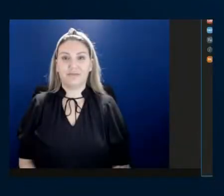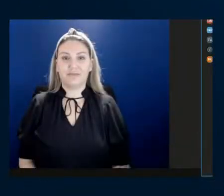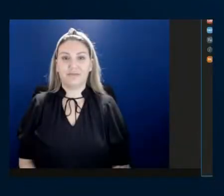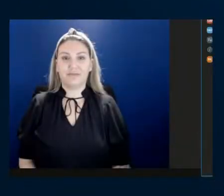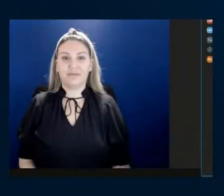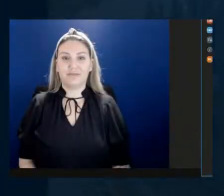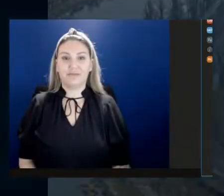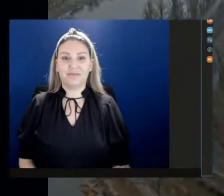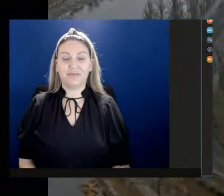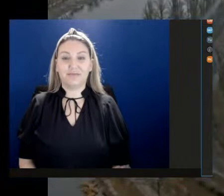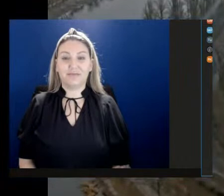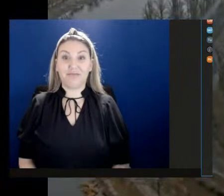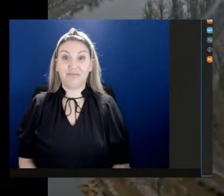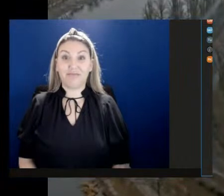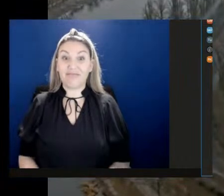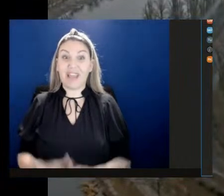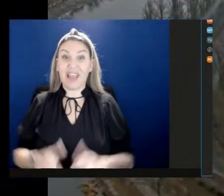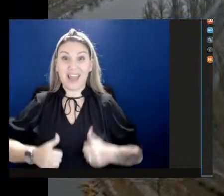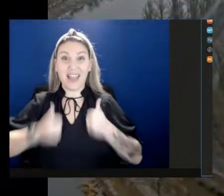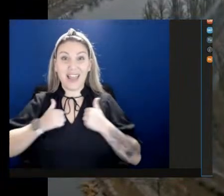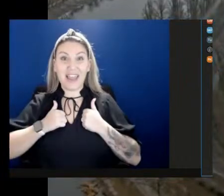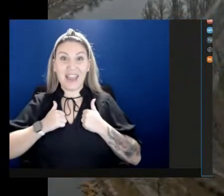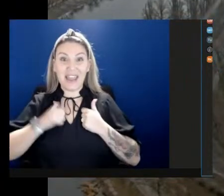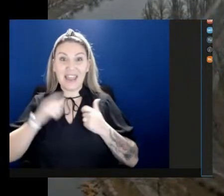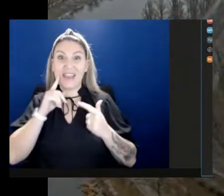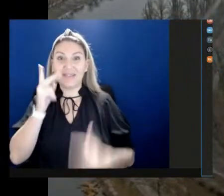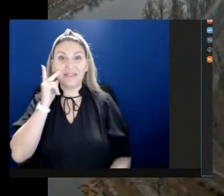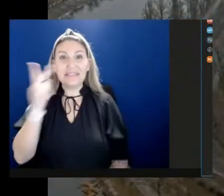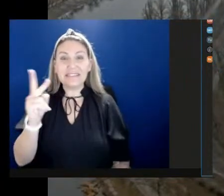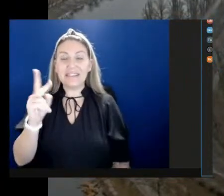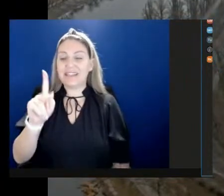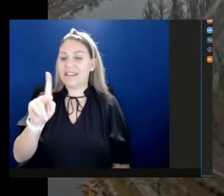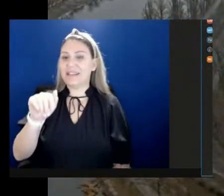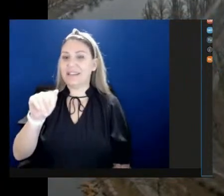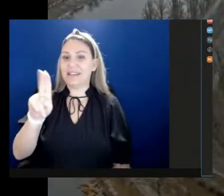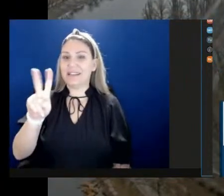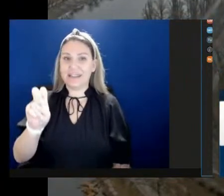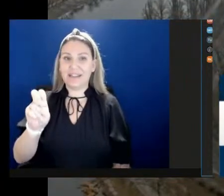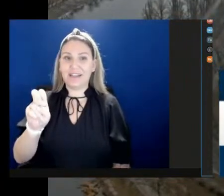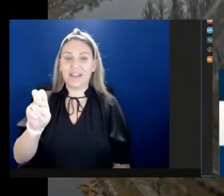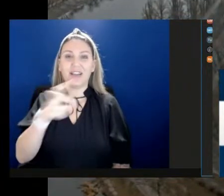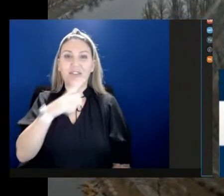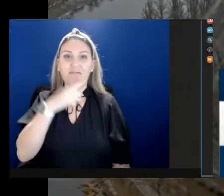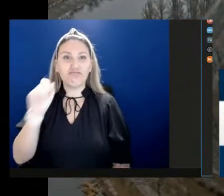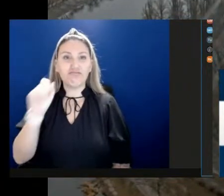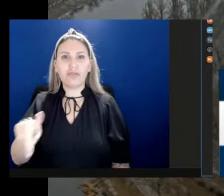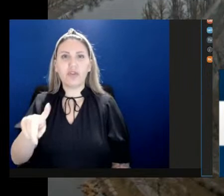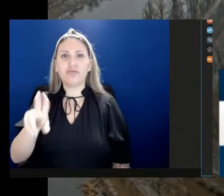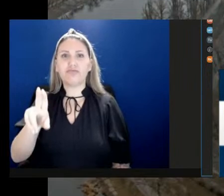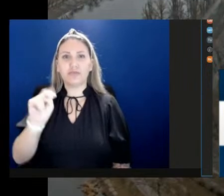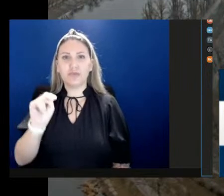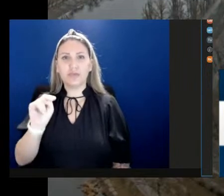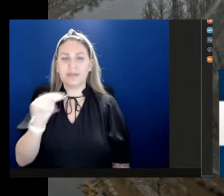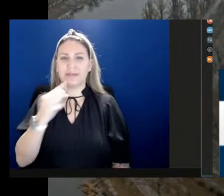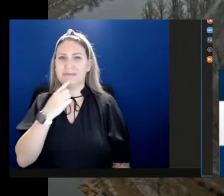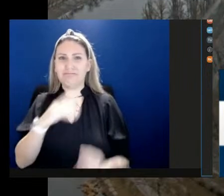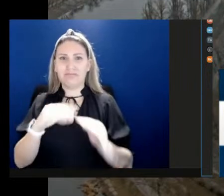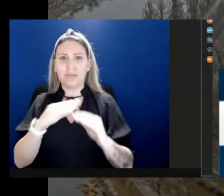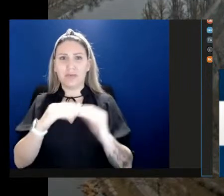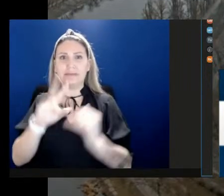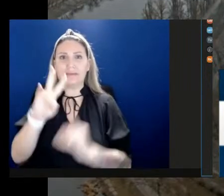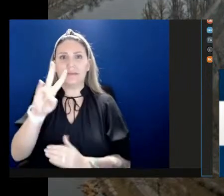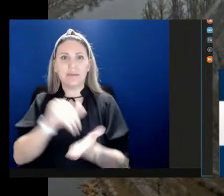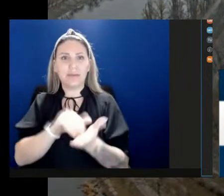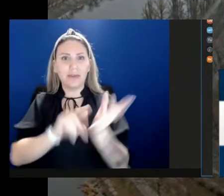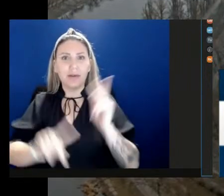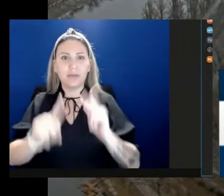A live look in Kyiv, Ukraine, where it's 4 in the afternoon. The UN says more than 7,000 people have been hurt since